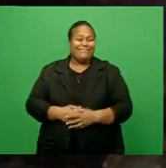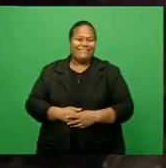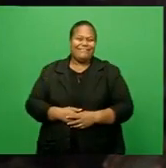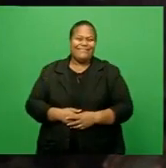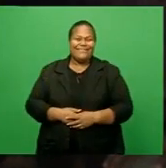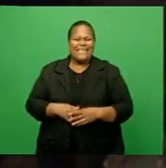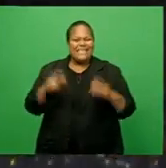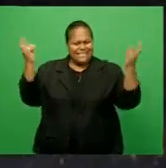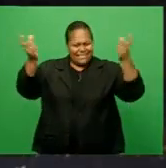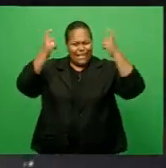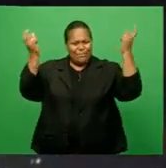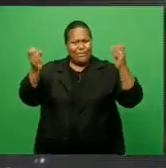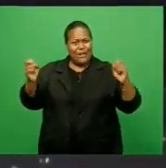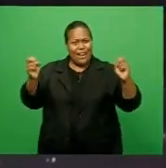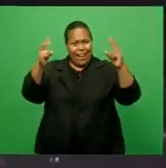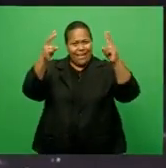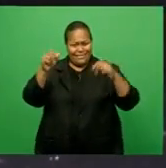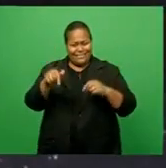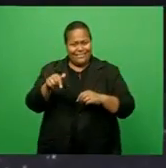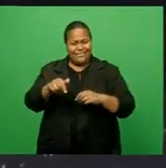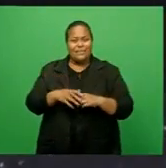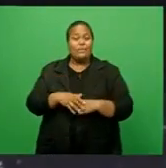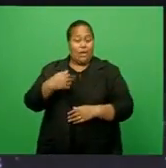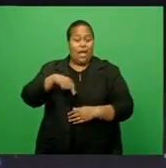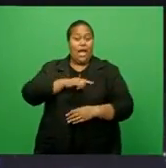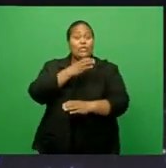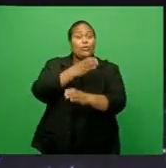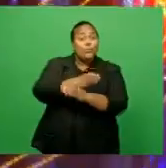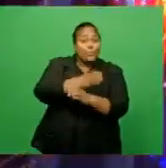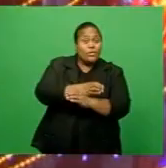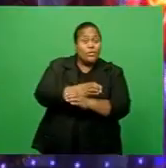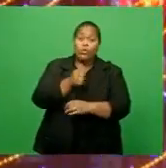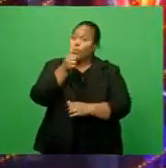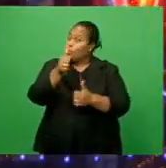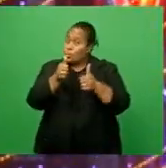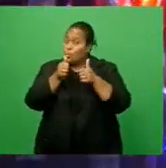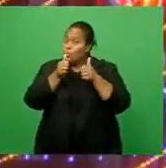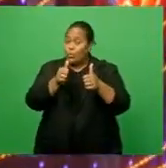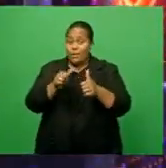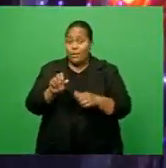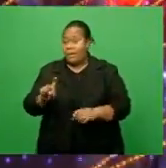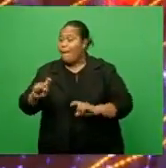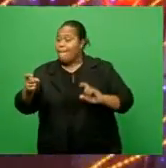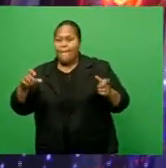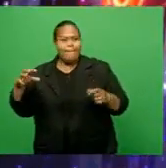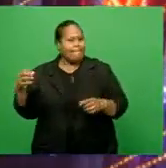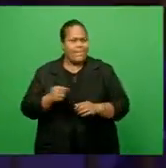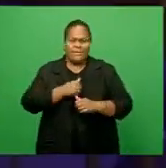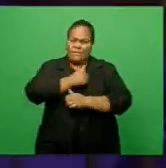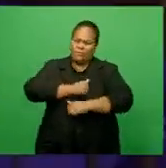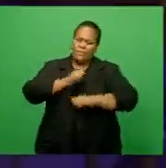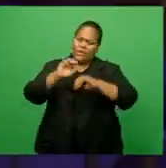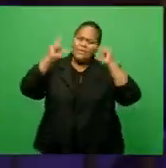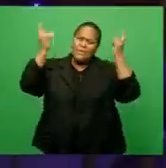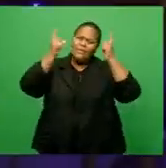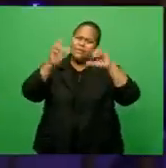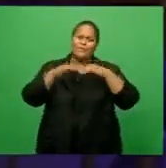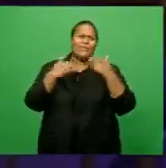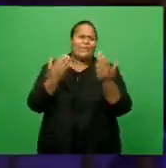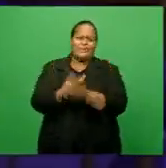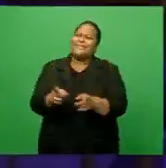And as Christians, as good neighbors, we should all enjoy and celebrate together, just like